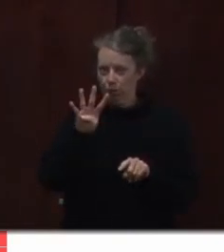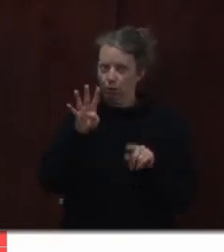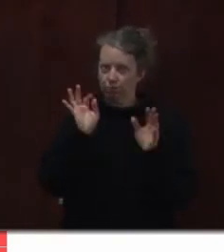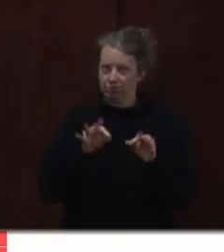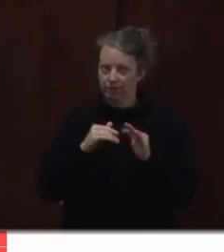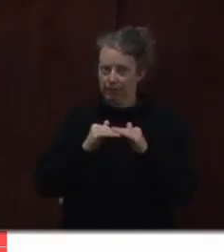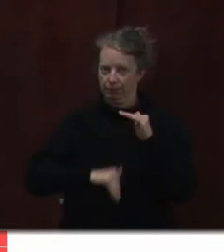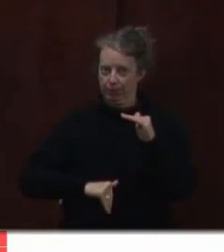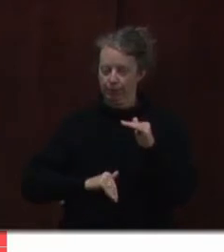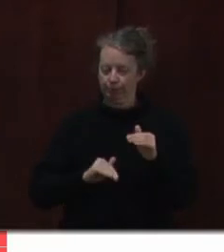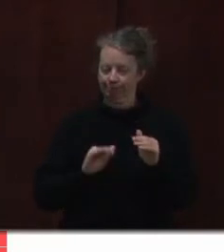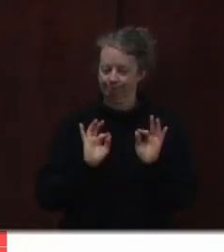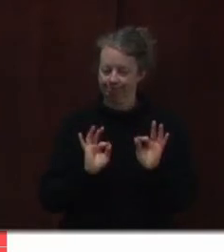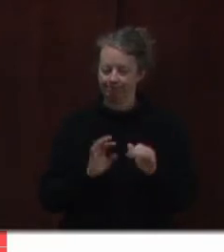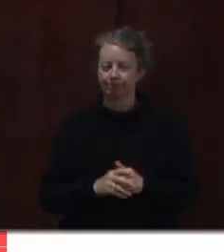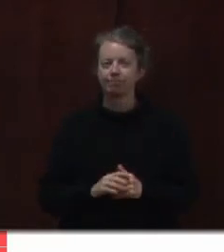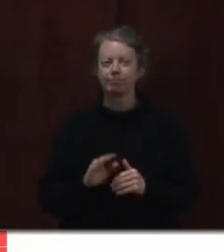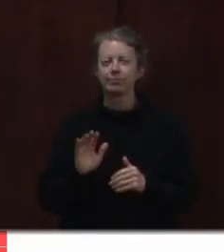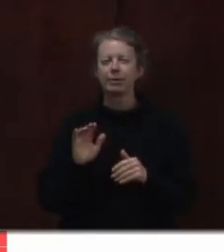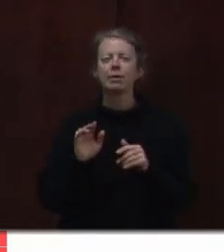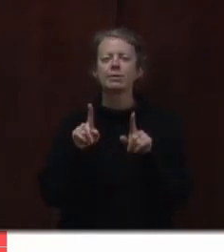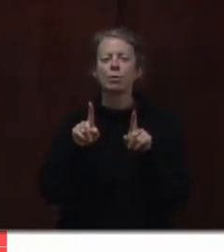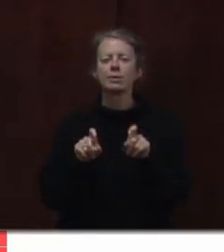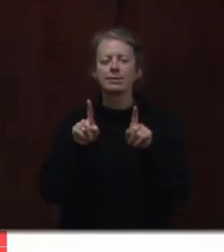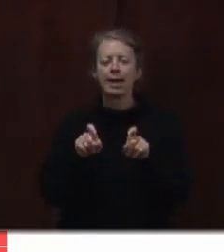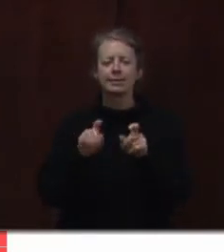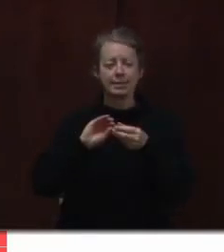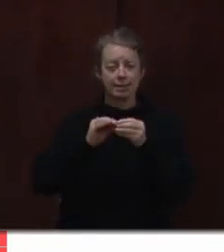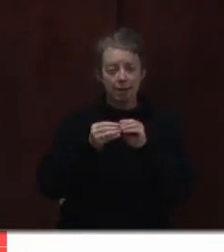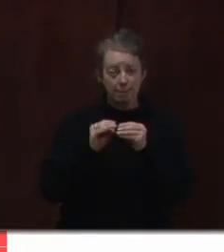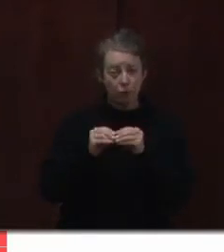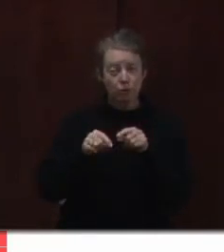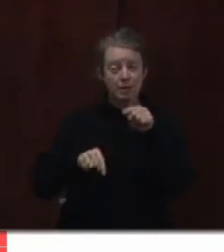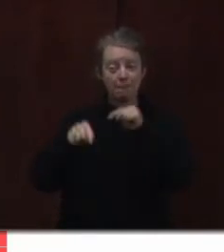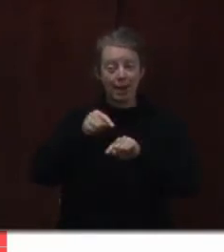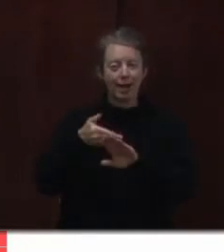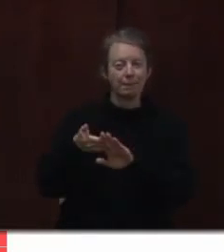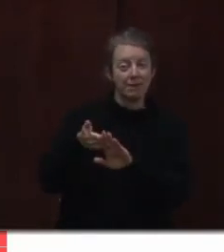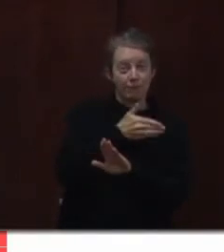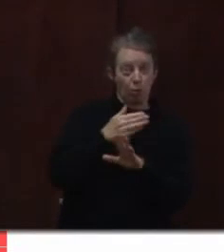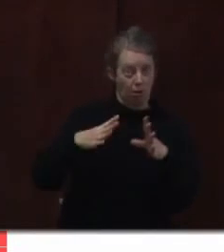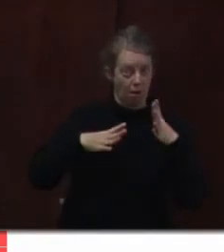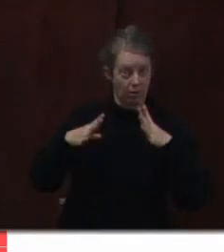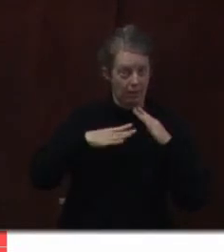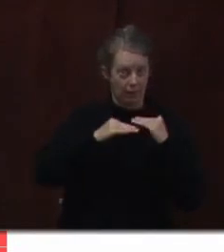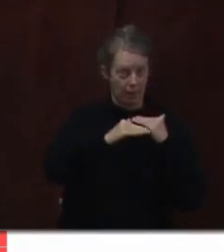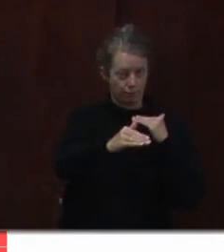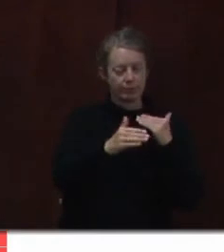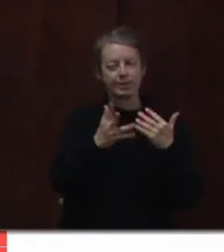testing data here has returned back to pre-surge levels. It remains really high, but is